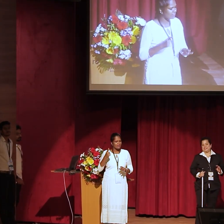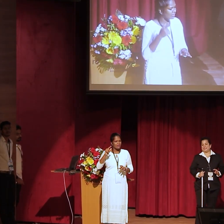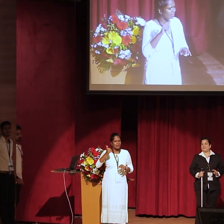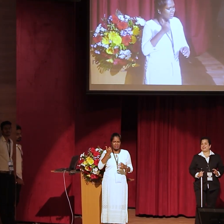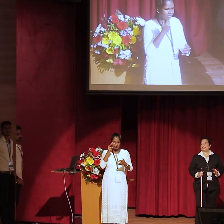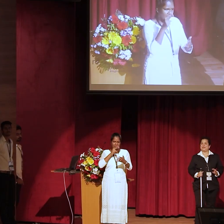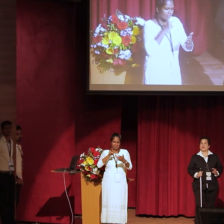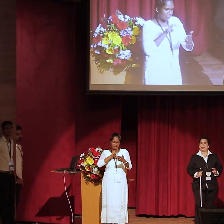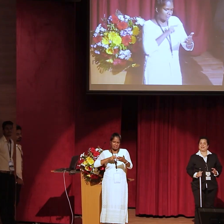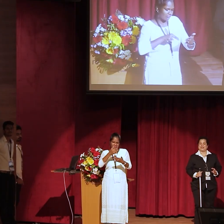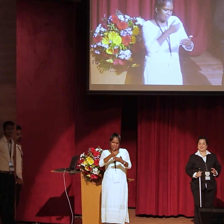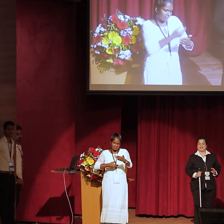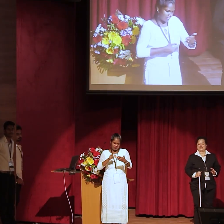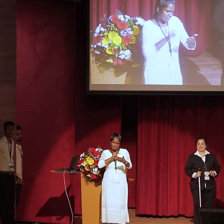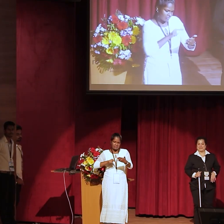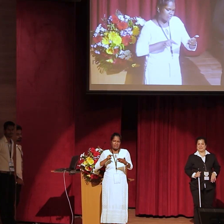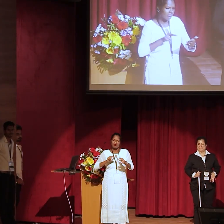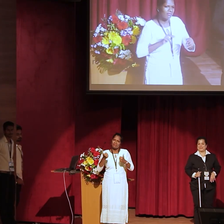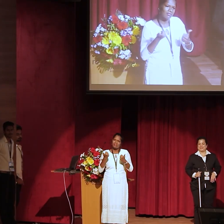he read the sighted way?